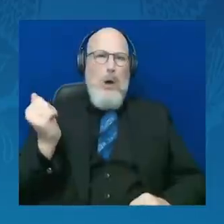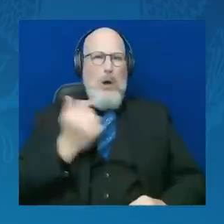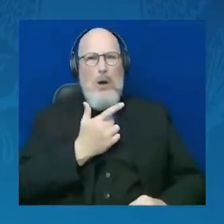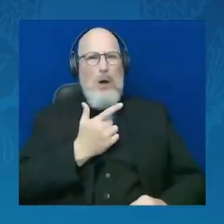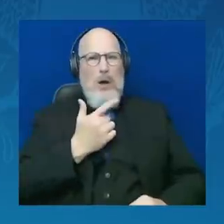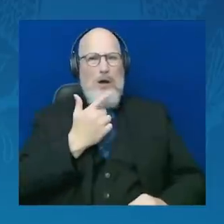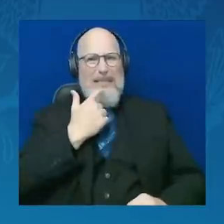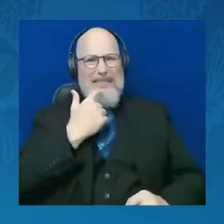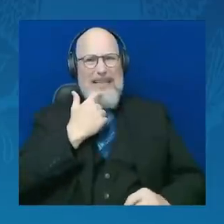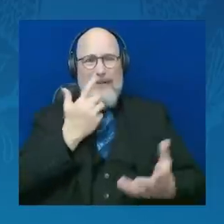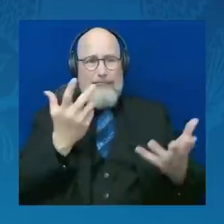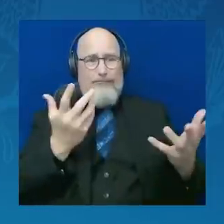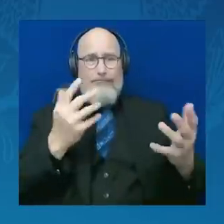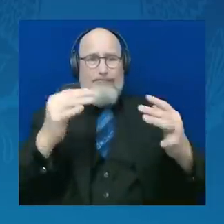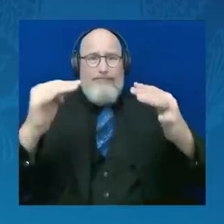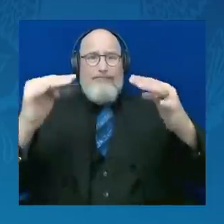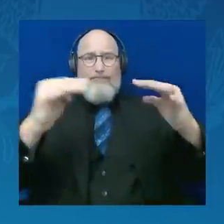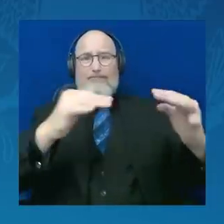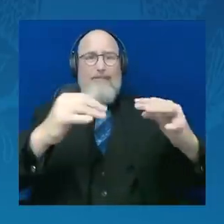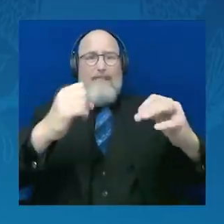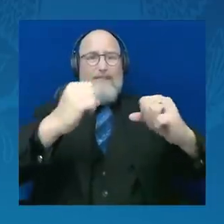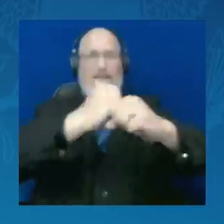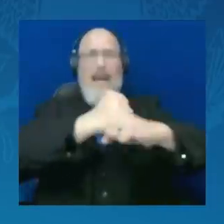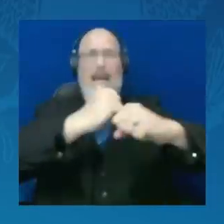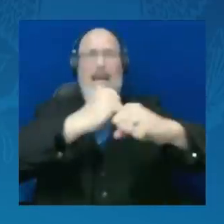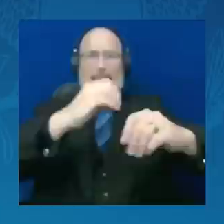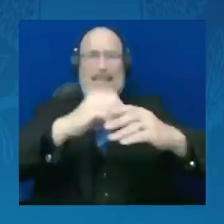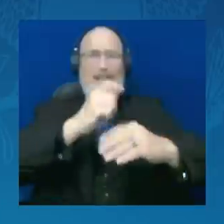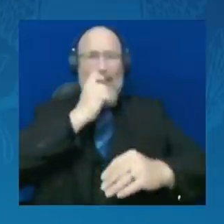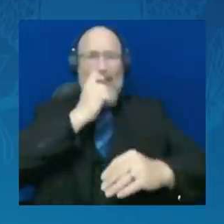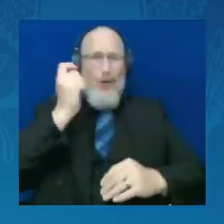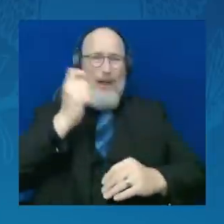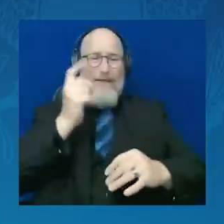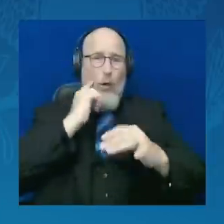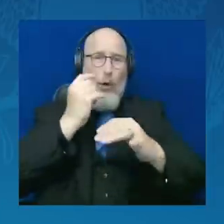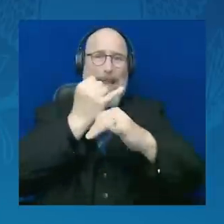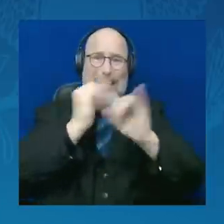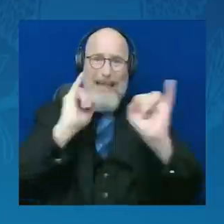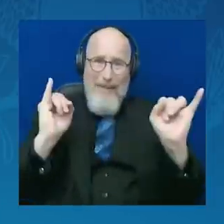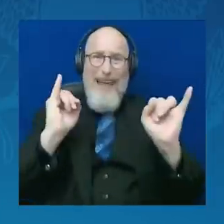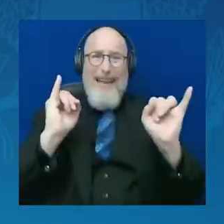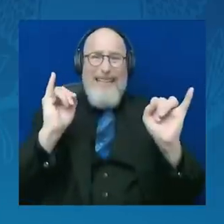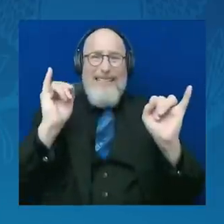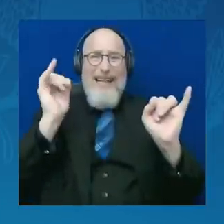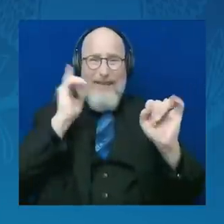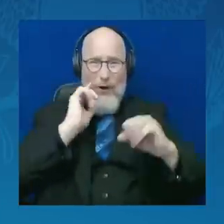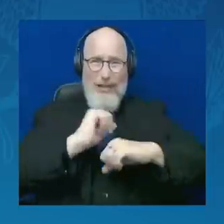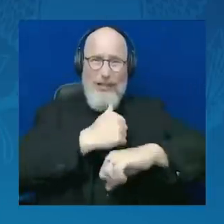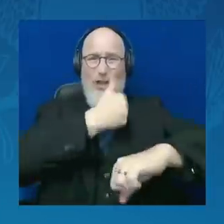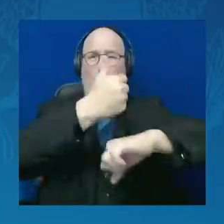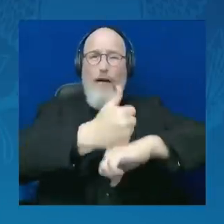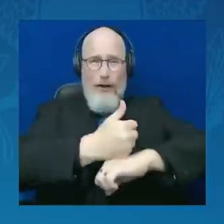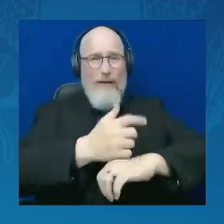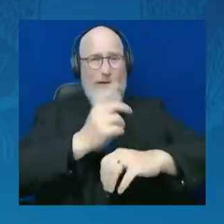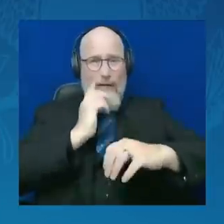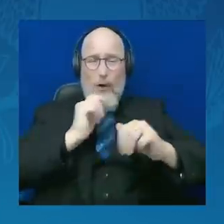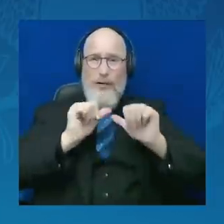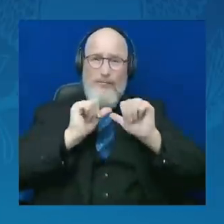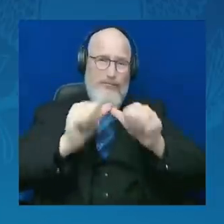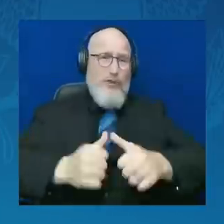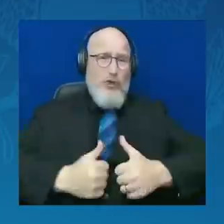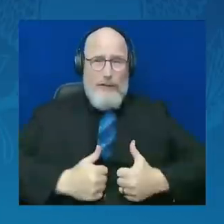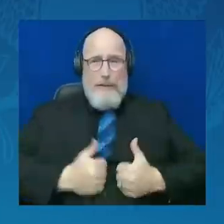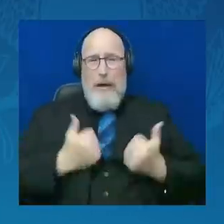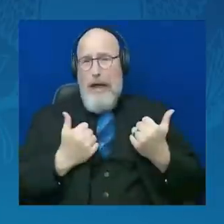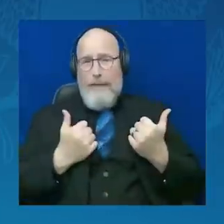on in Ukraine for independence, for sovereignty, for freedom, and for survival. And all of us support with all